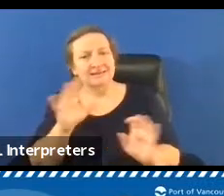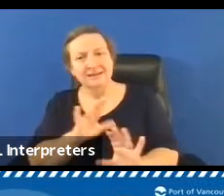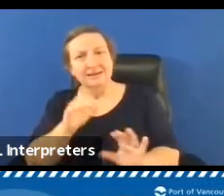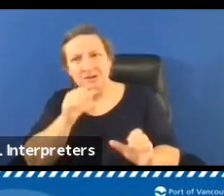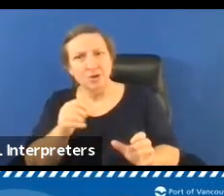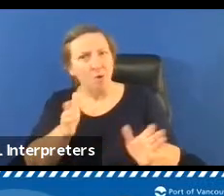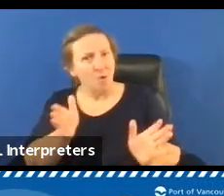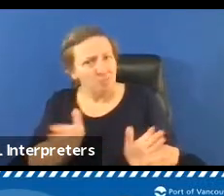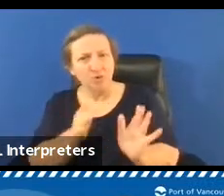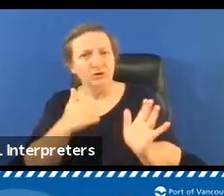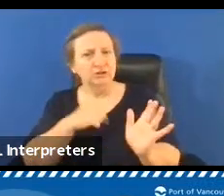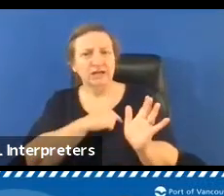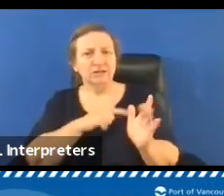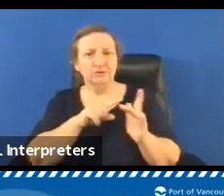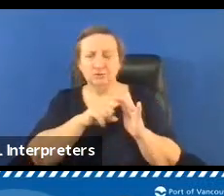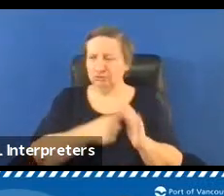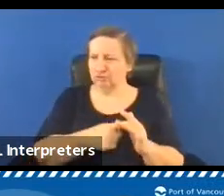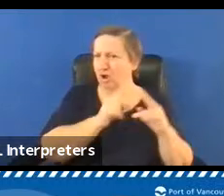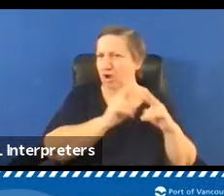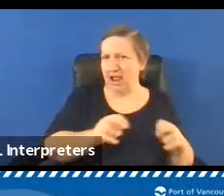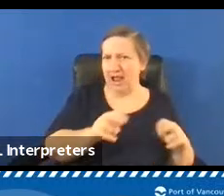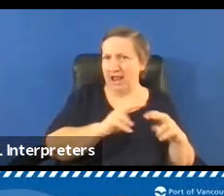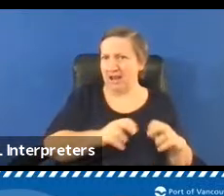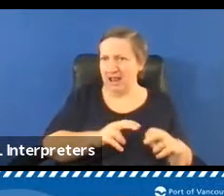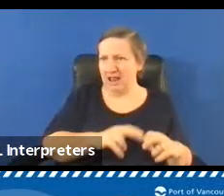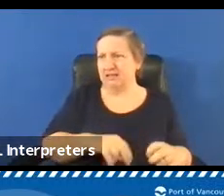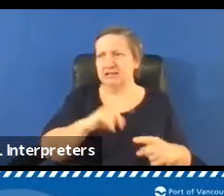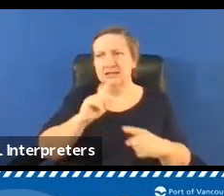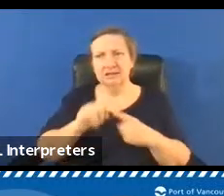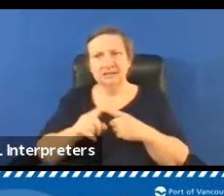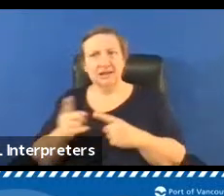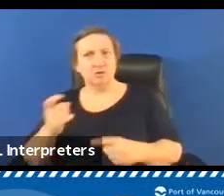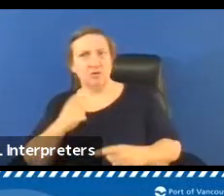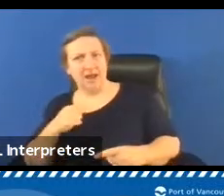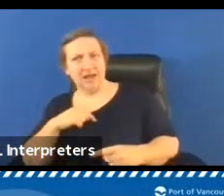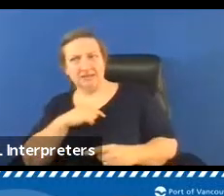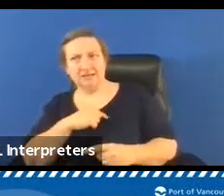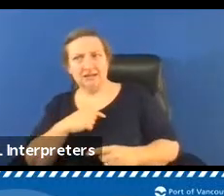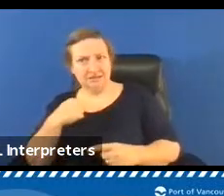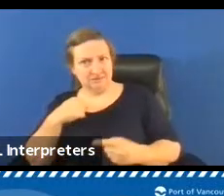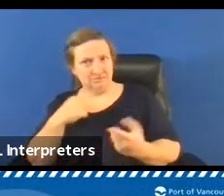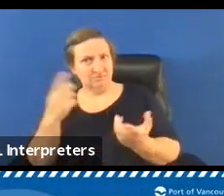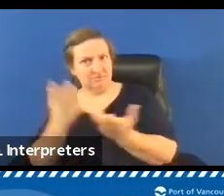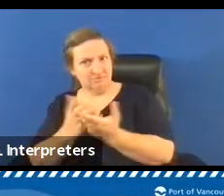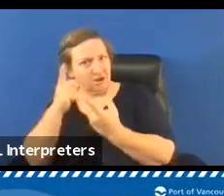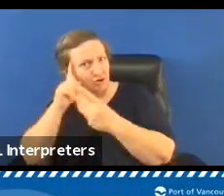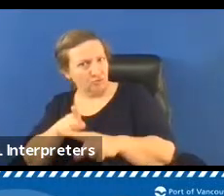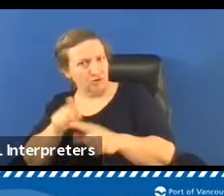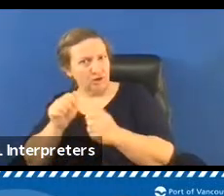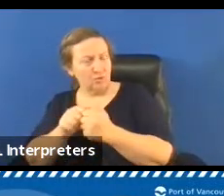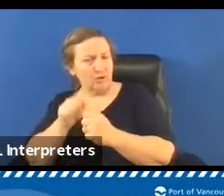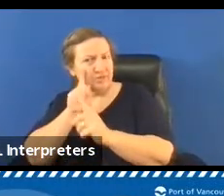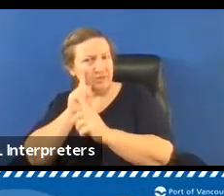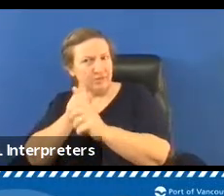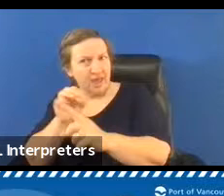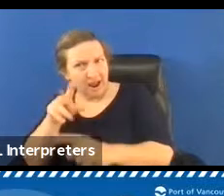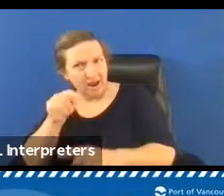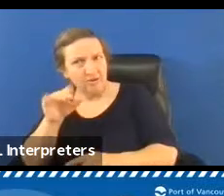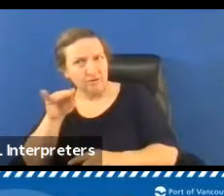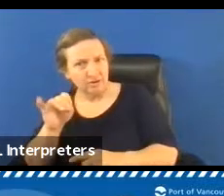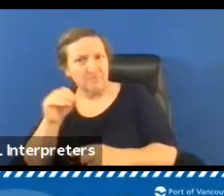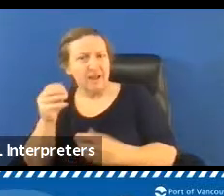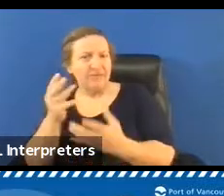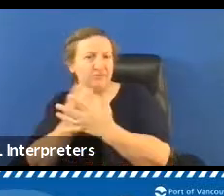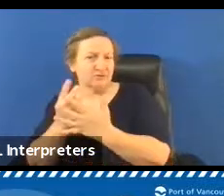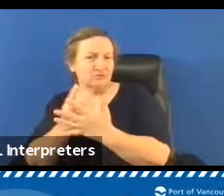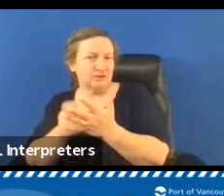push us to start analyzing things unless you first asked us, are we aligned around the desired outcomes and the screening criteria process?